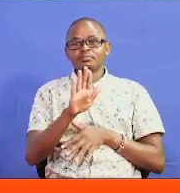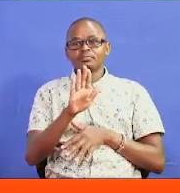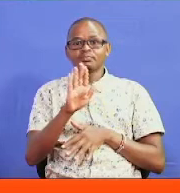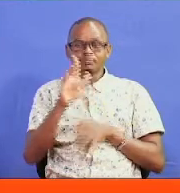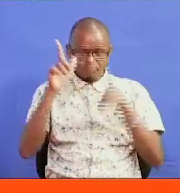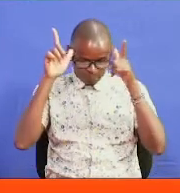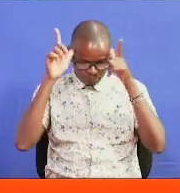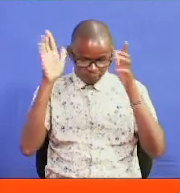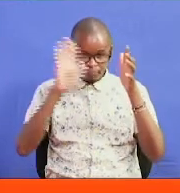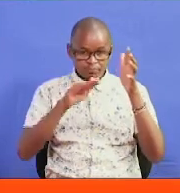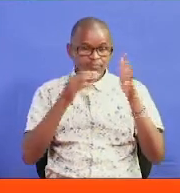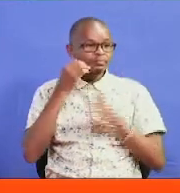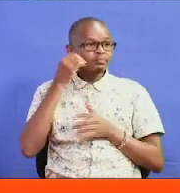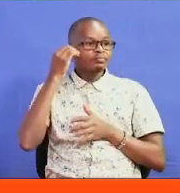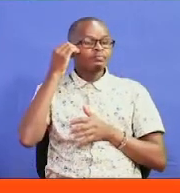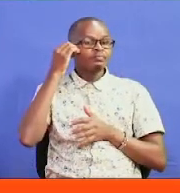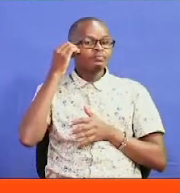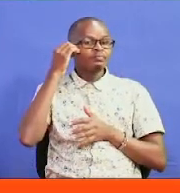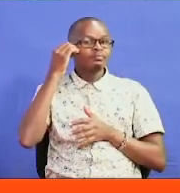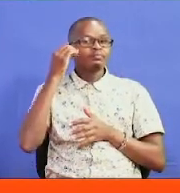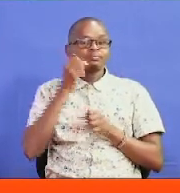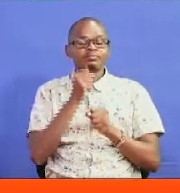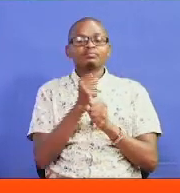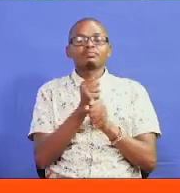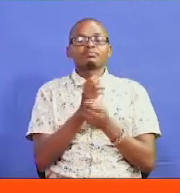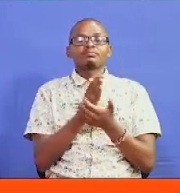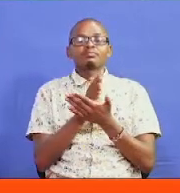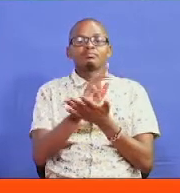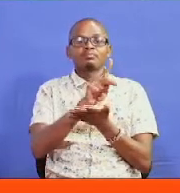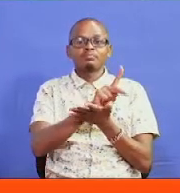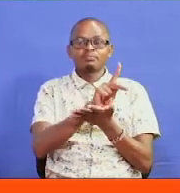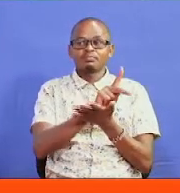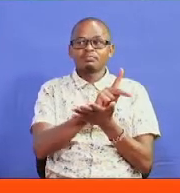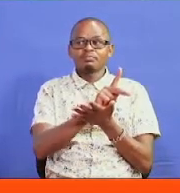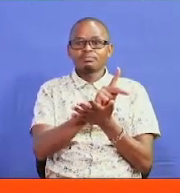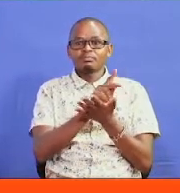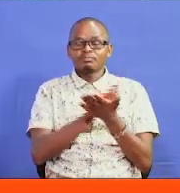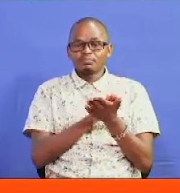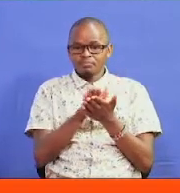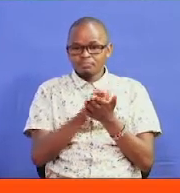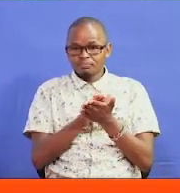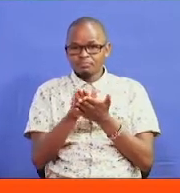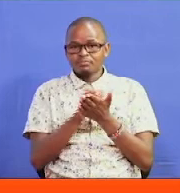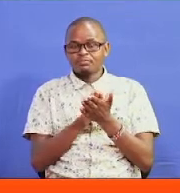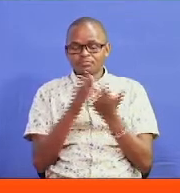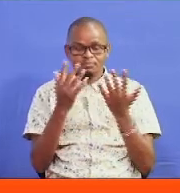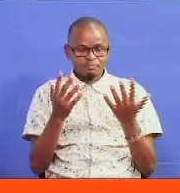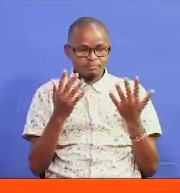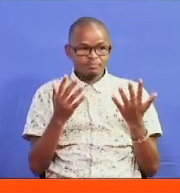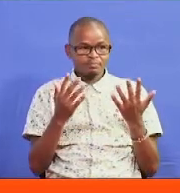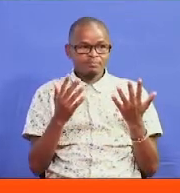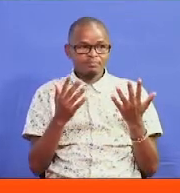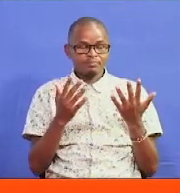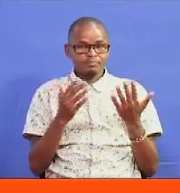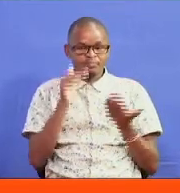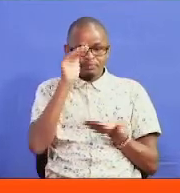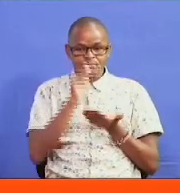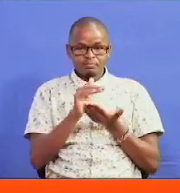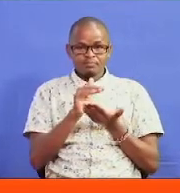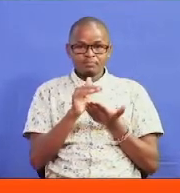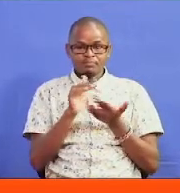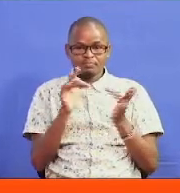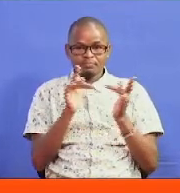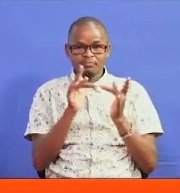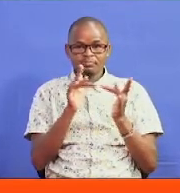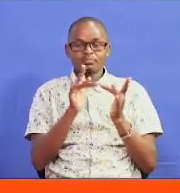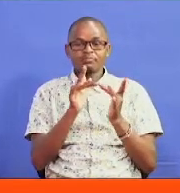cows back at home, handle them with hygiene. Ensure that you keep, washing your hands, for example, and minimizing the contact